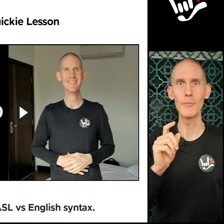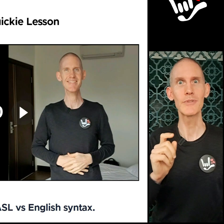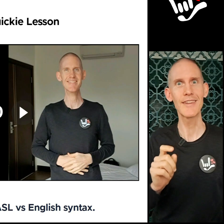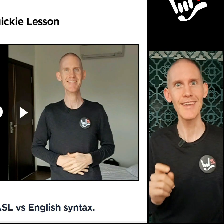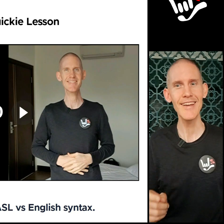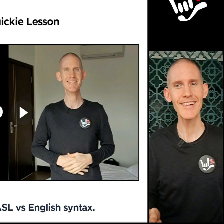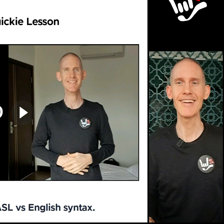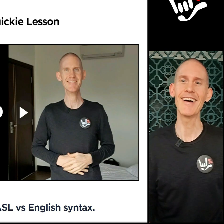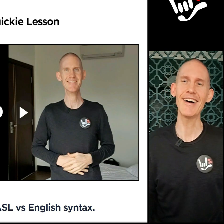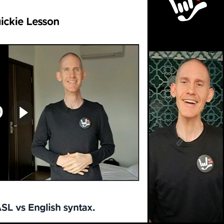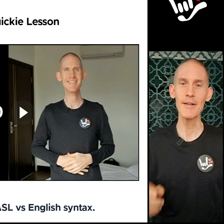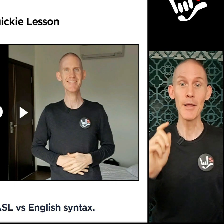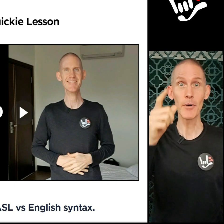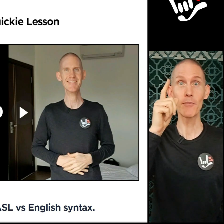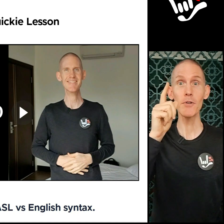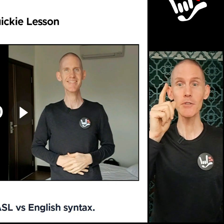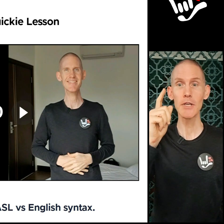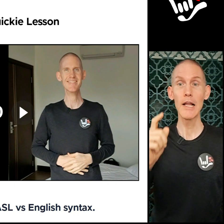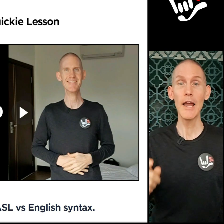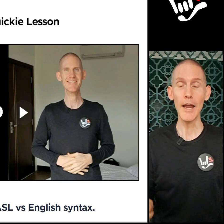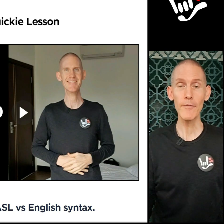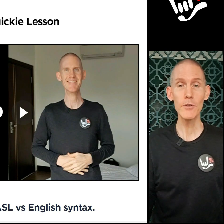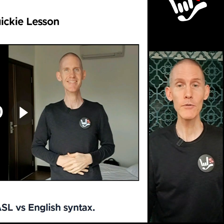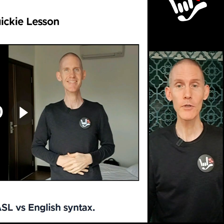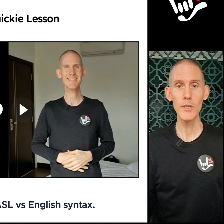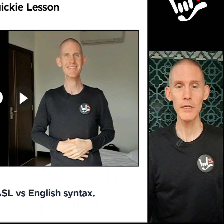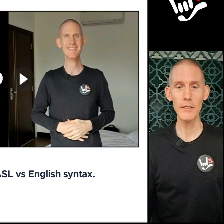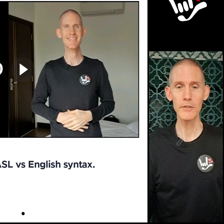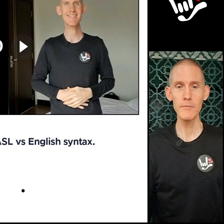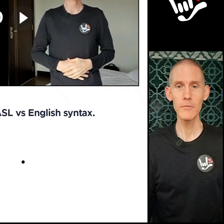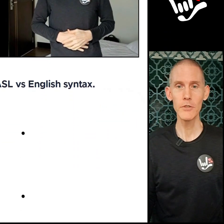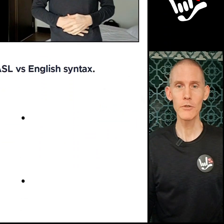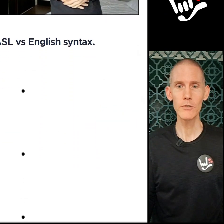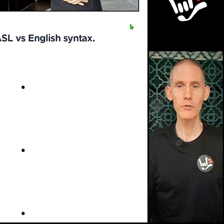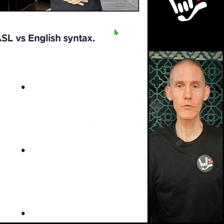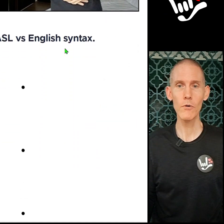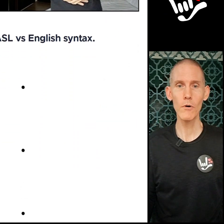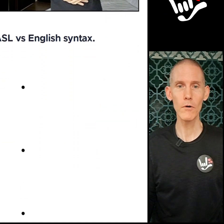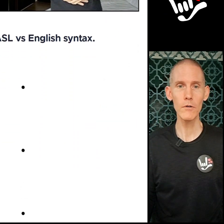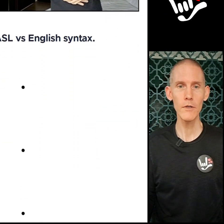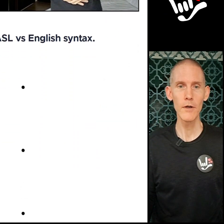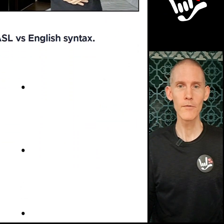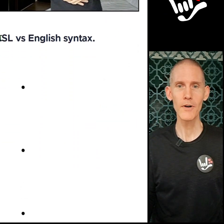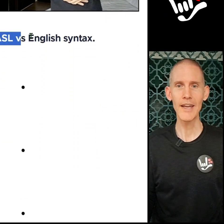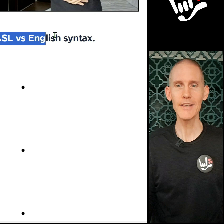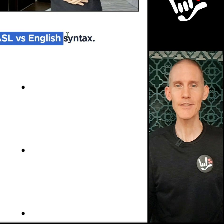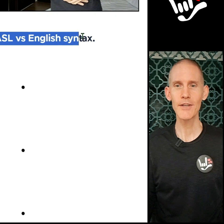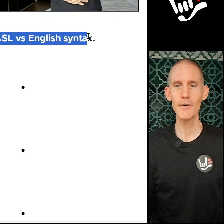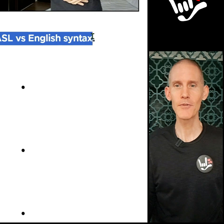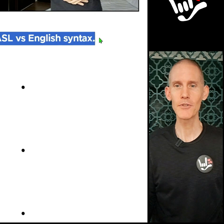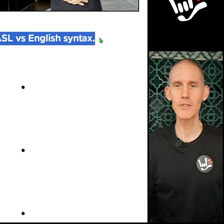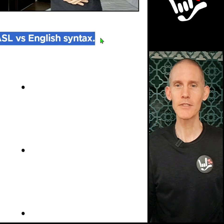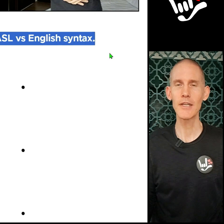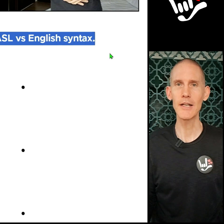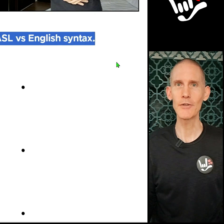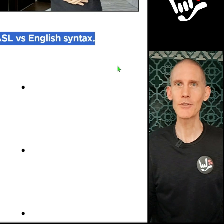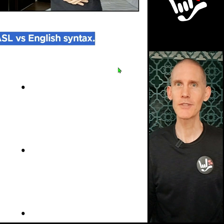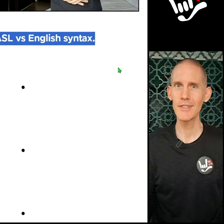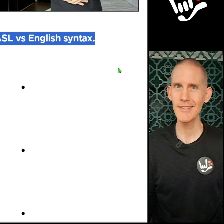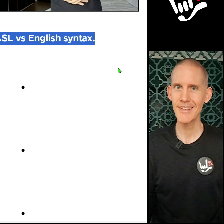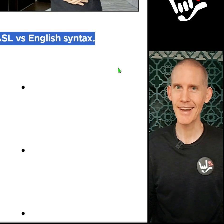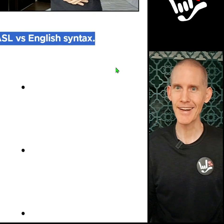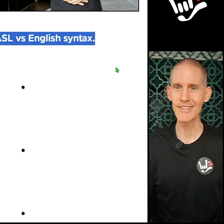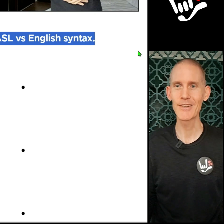explanation comes later. But first, after you do the quickie lesson, you can scroll for ASL versus